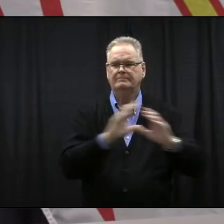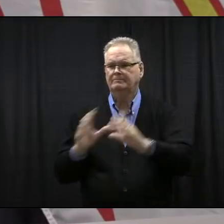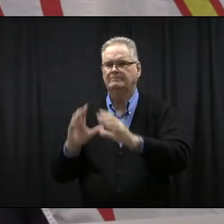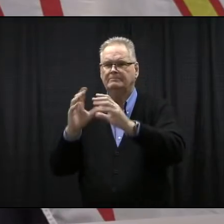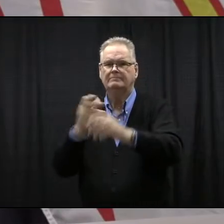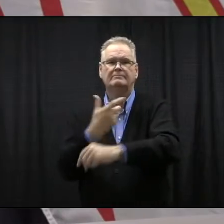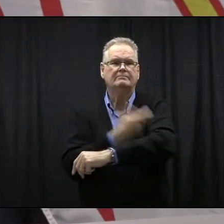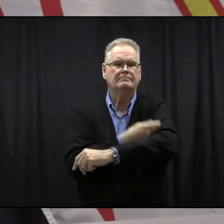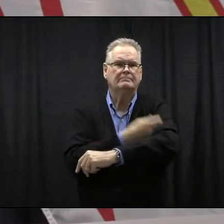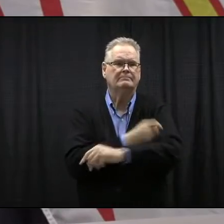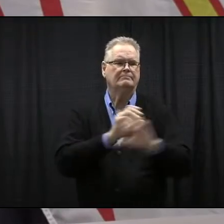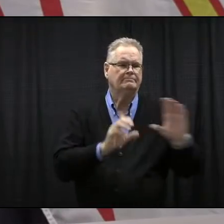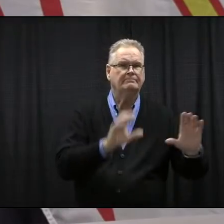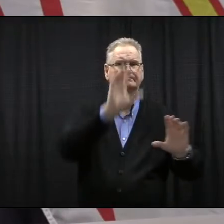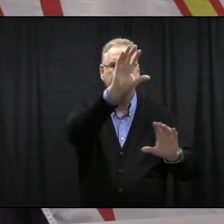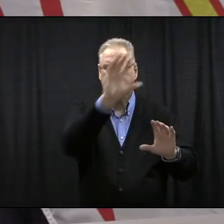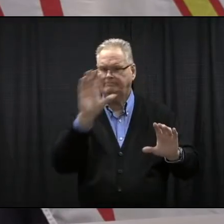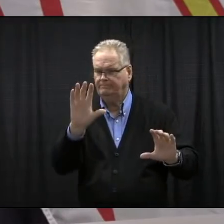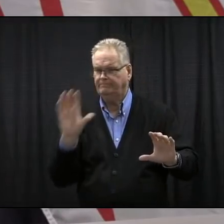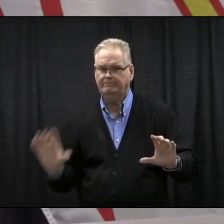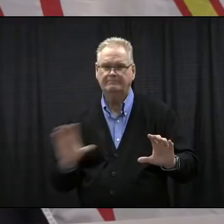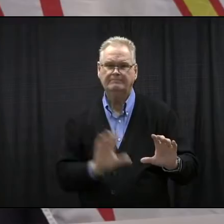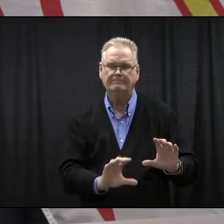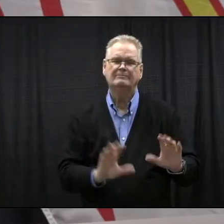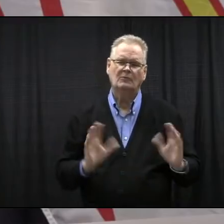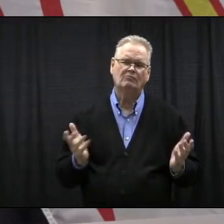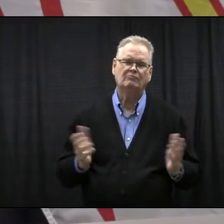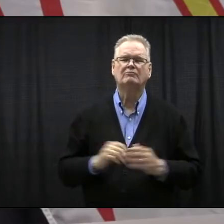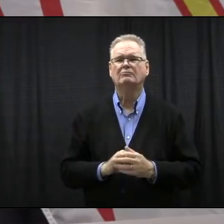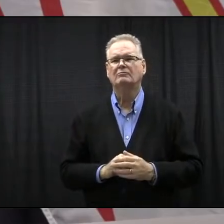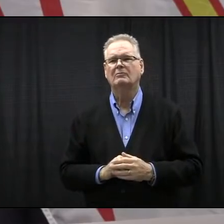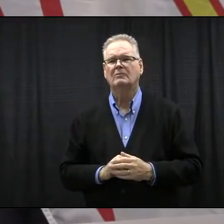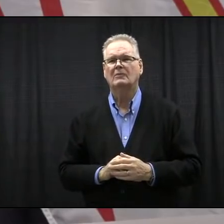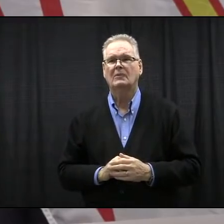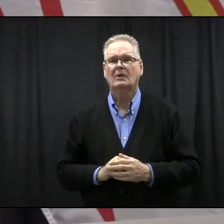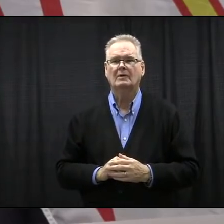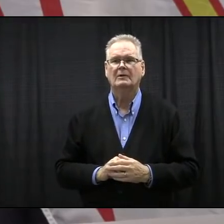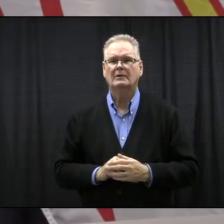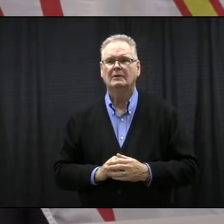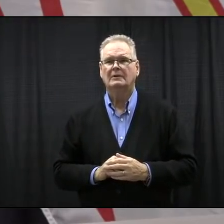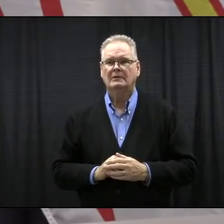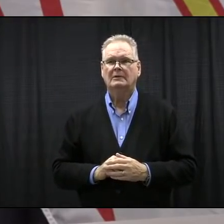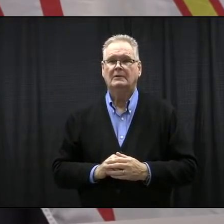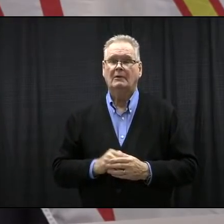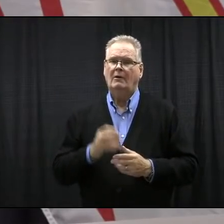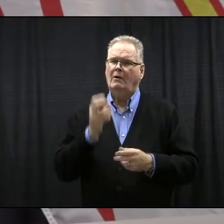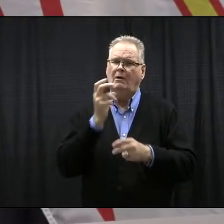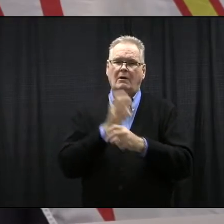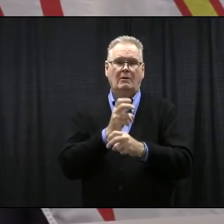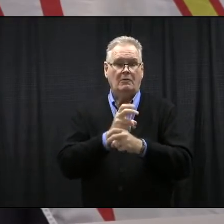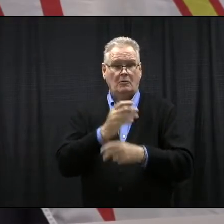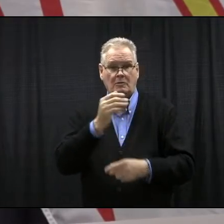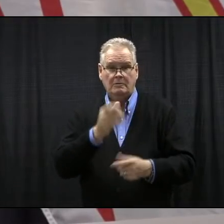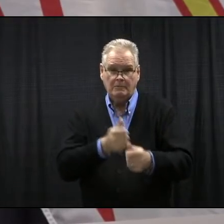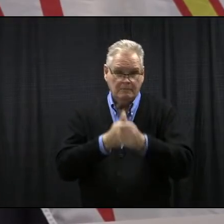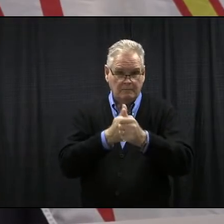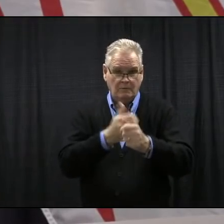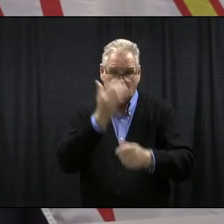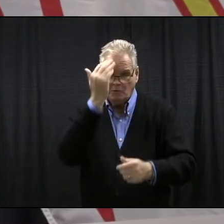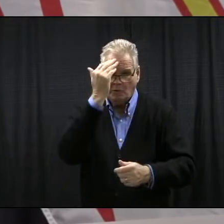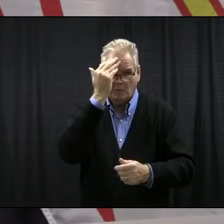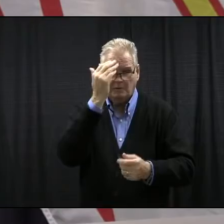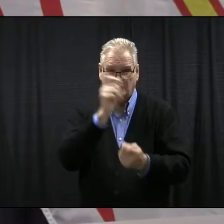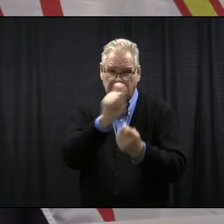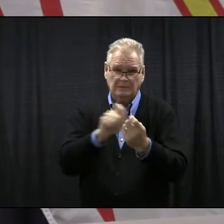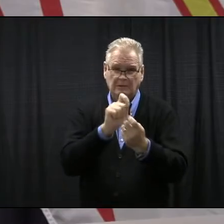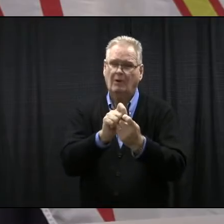So it's very difficult to give you a definitive number because things change as time goes on. But and